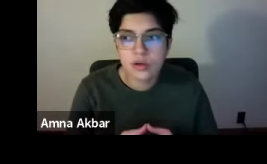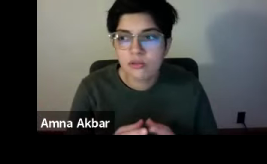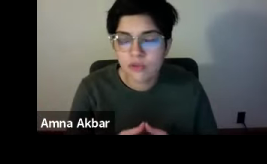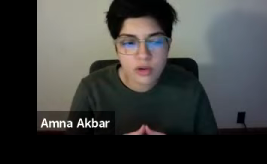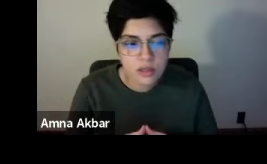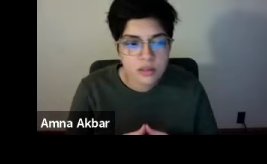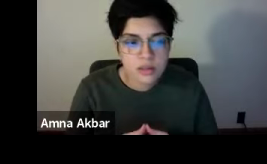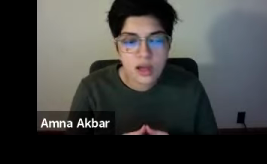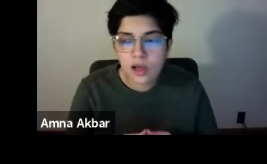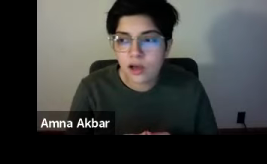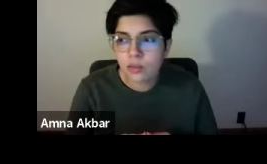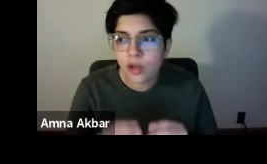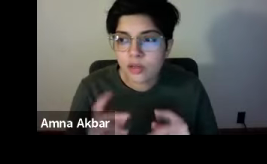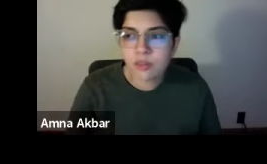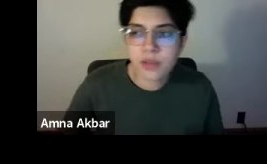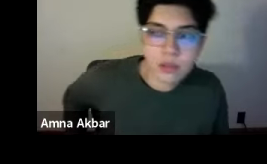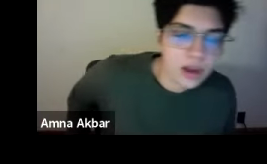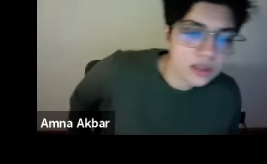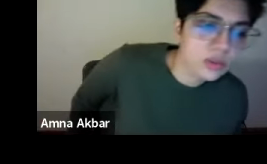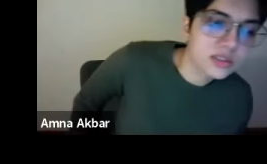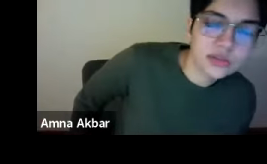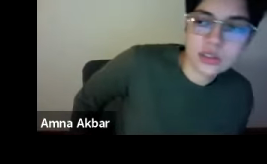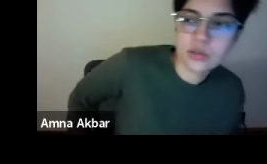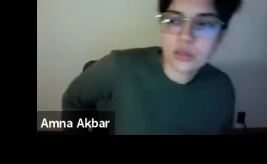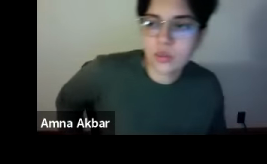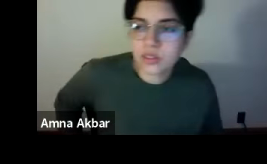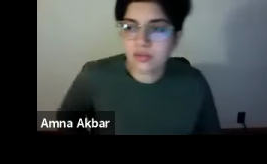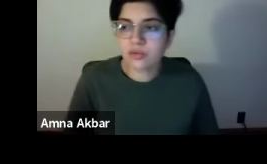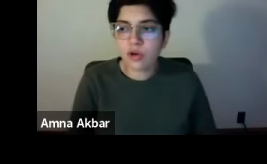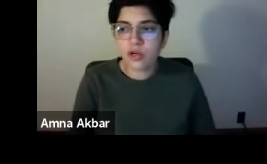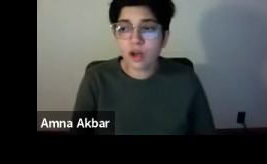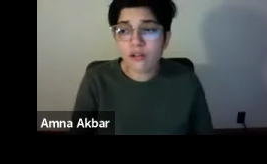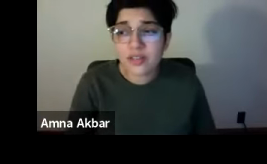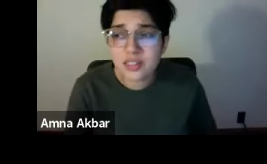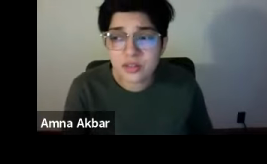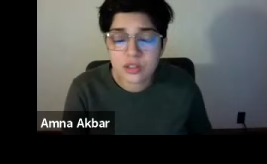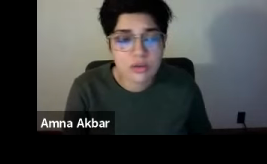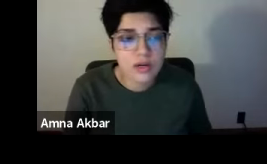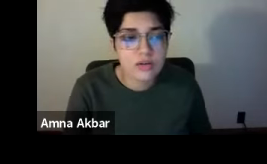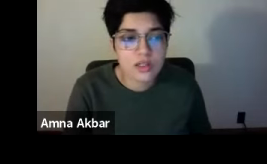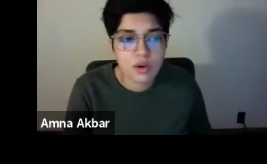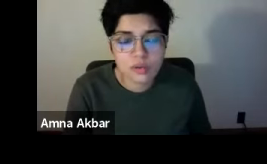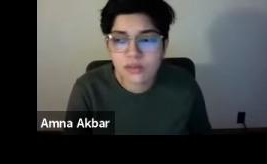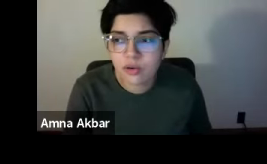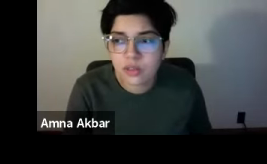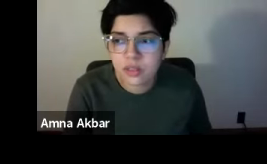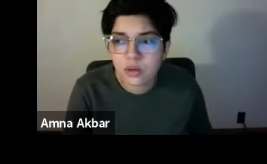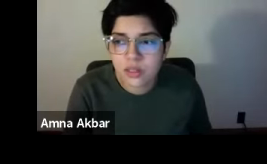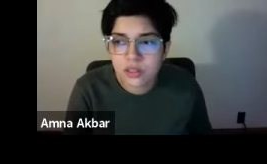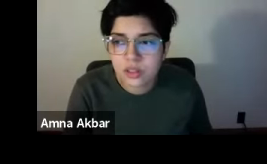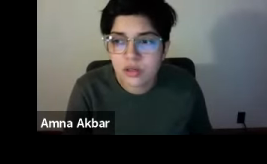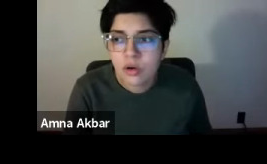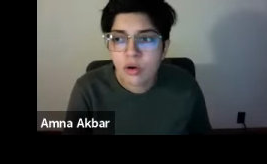to voting, going to the ballot box once every 2 years, once every 4 years. Often it's even so narrow that it's only focused